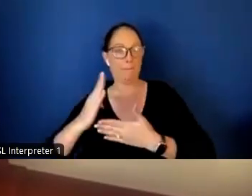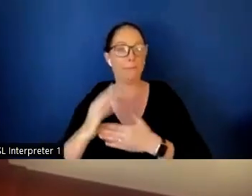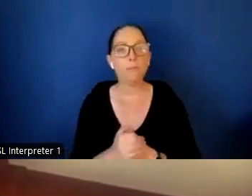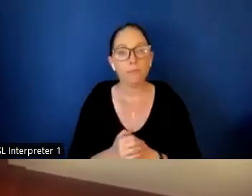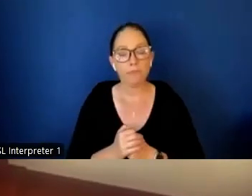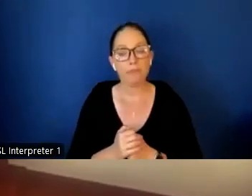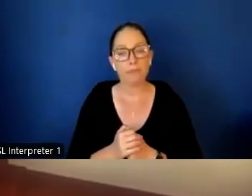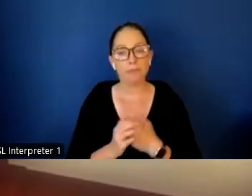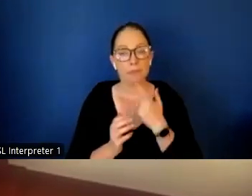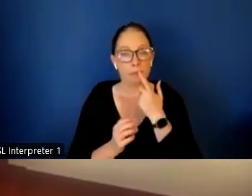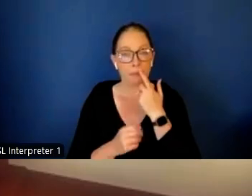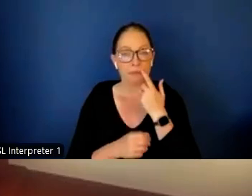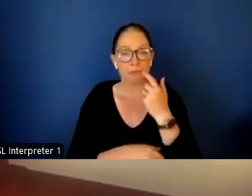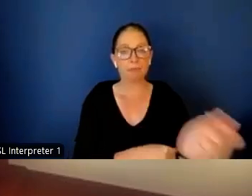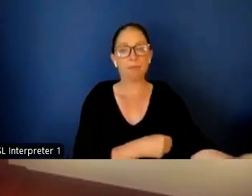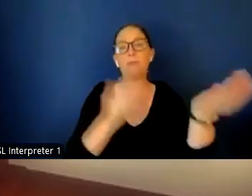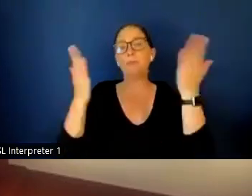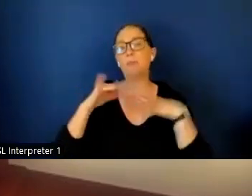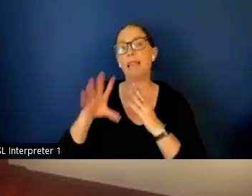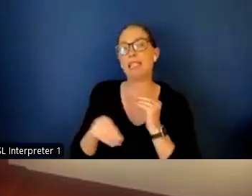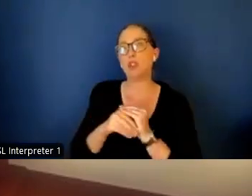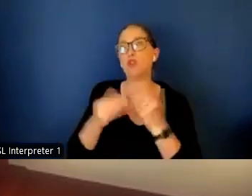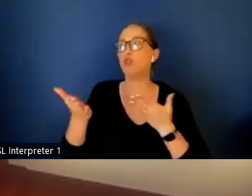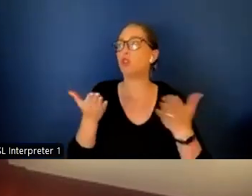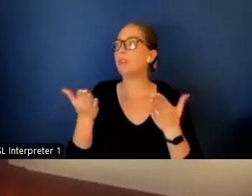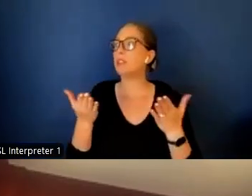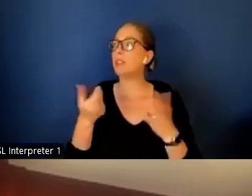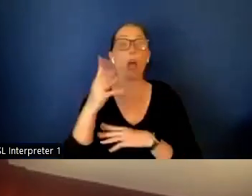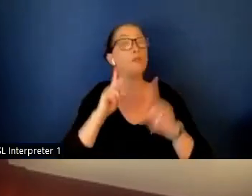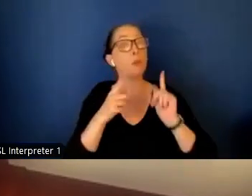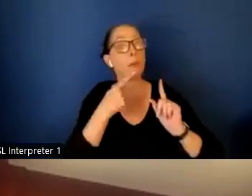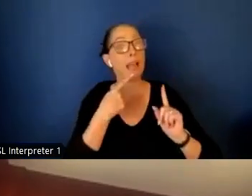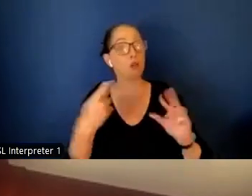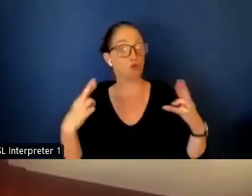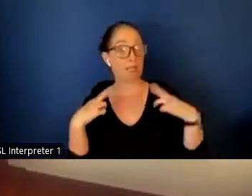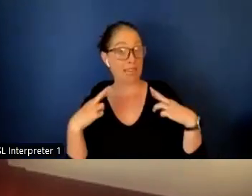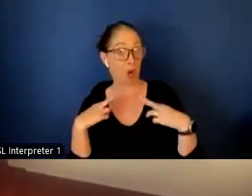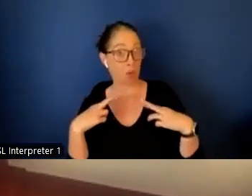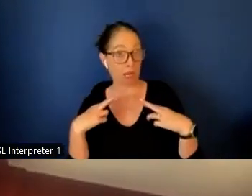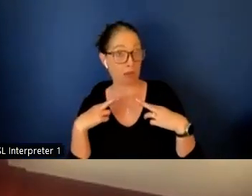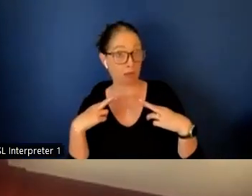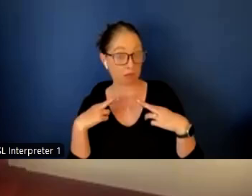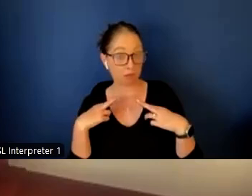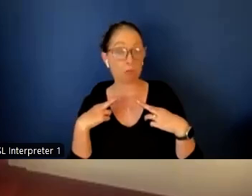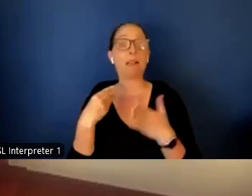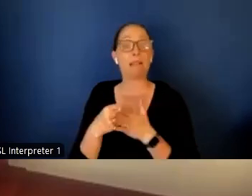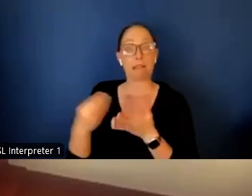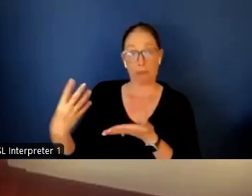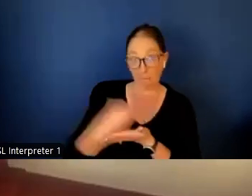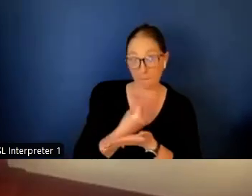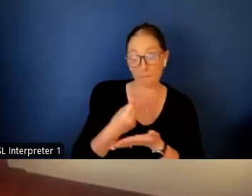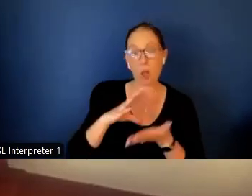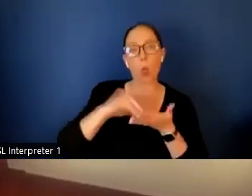And then additional services, a few people said like retirement income and learning